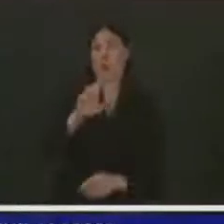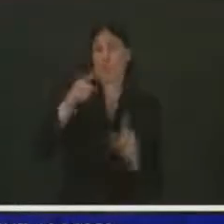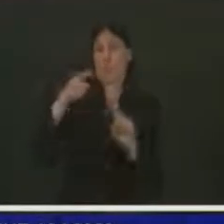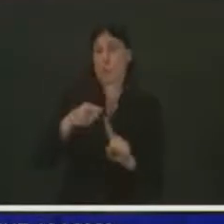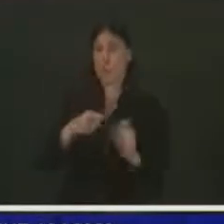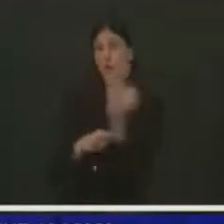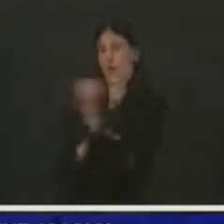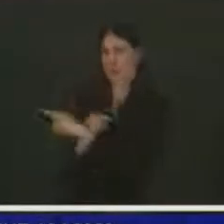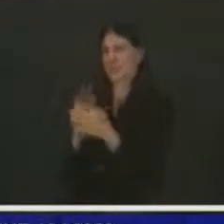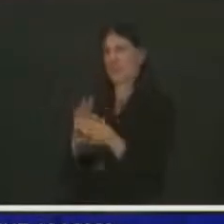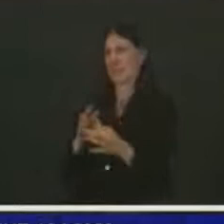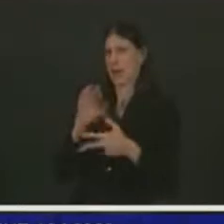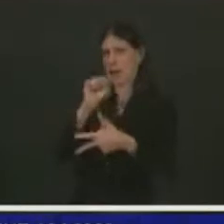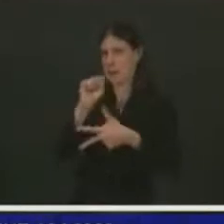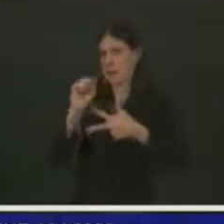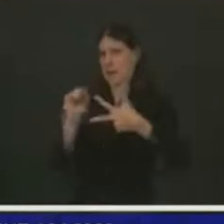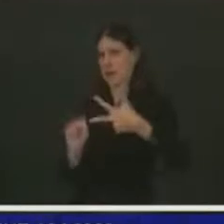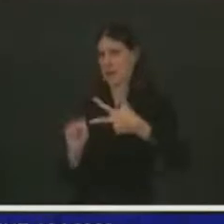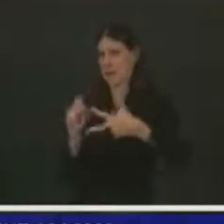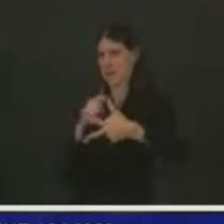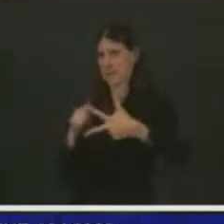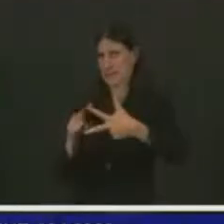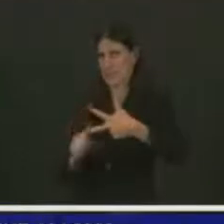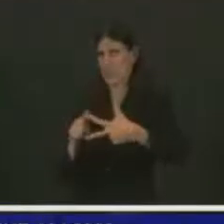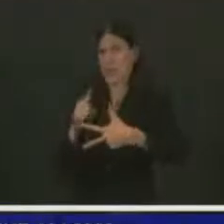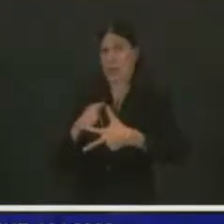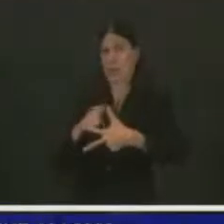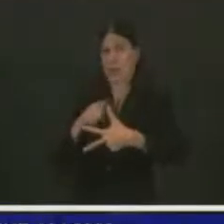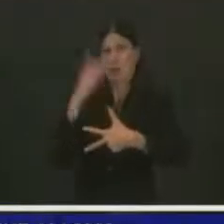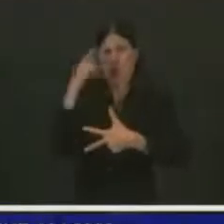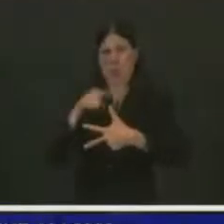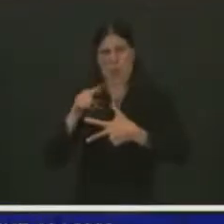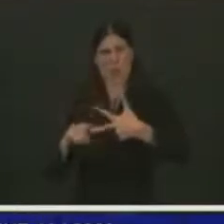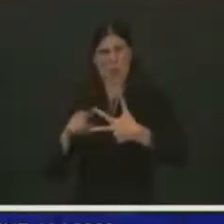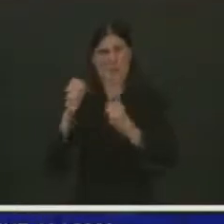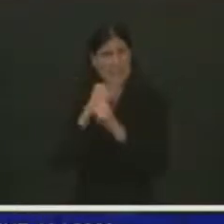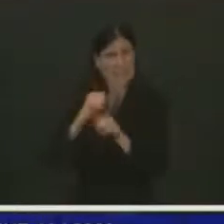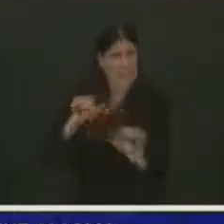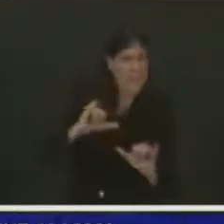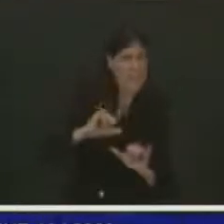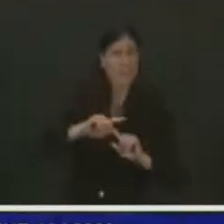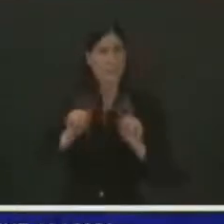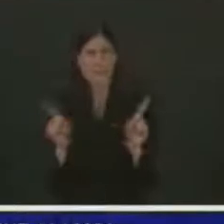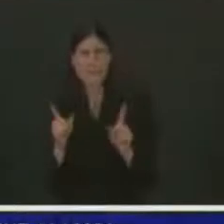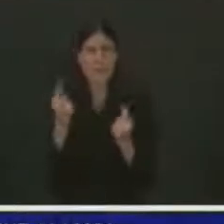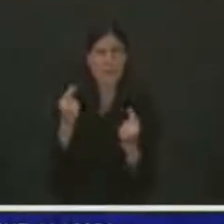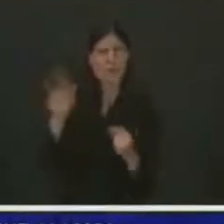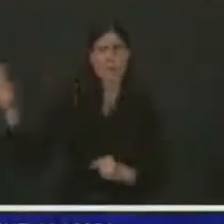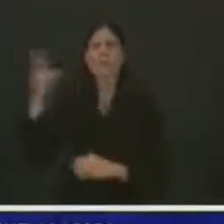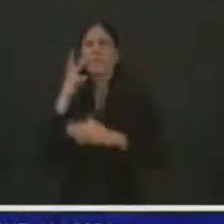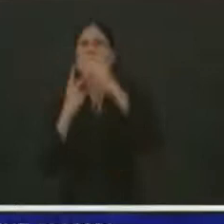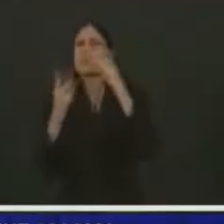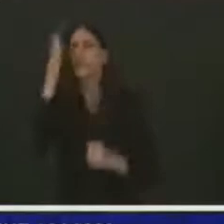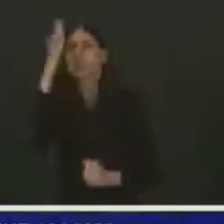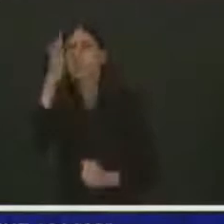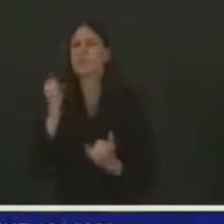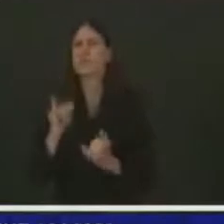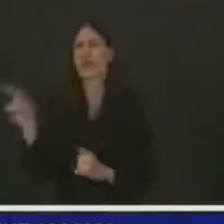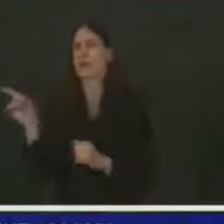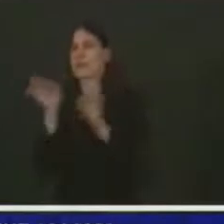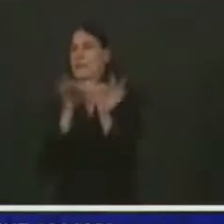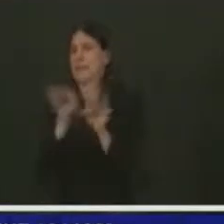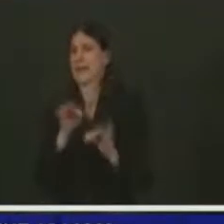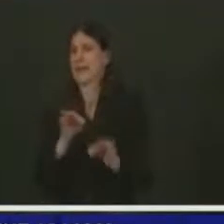of certain communities to be able to advance forward in certain ways. So we will